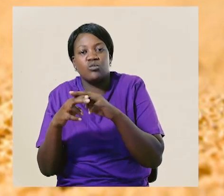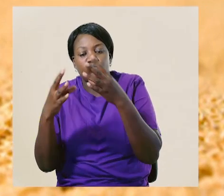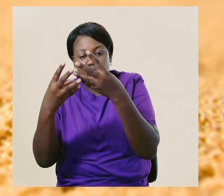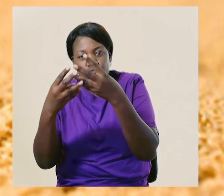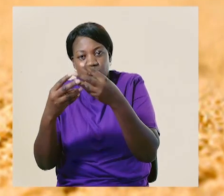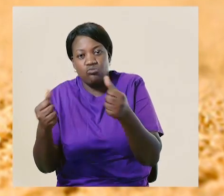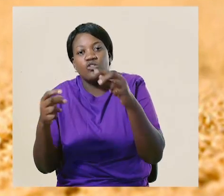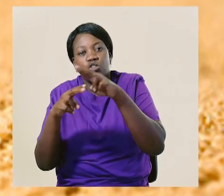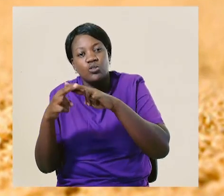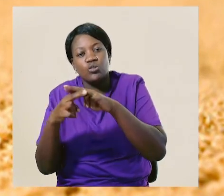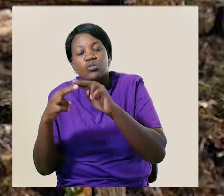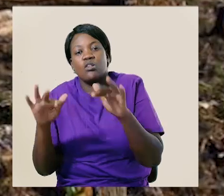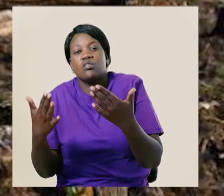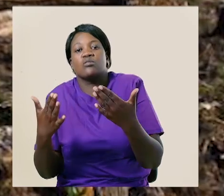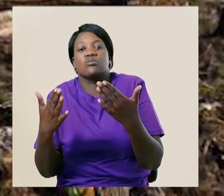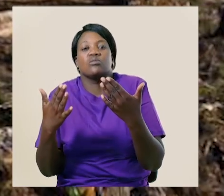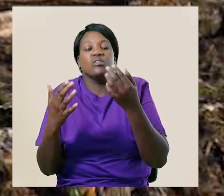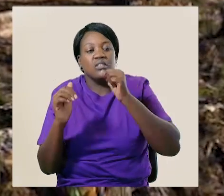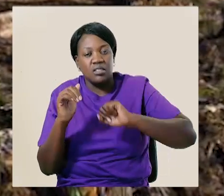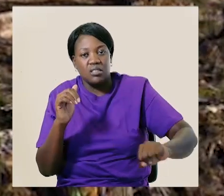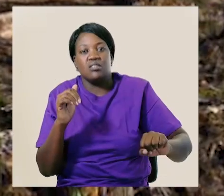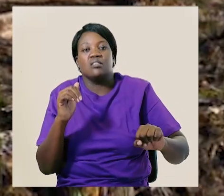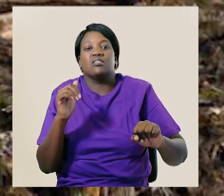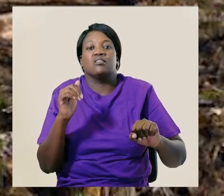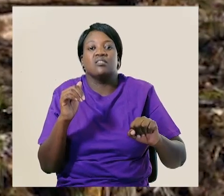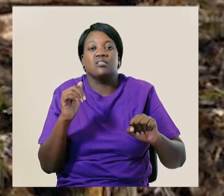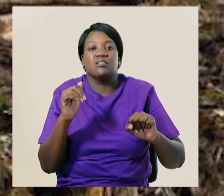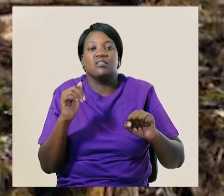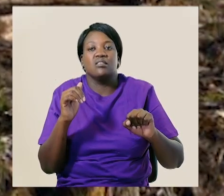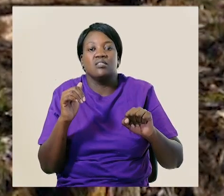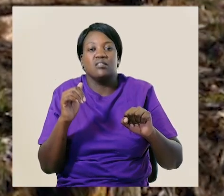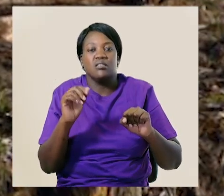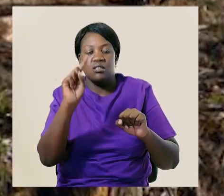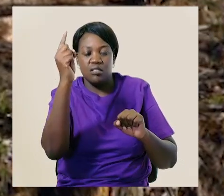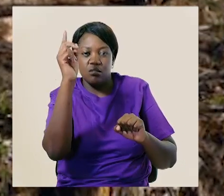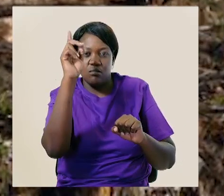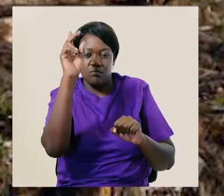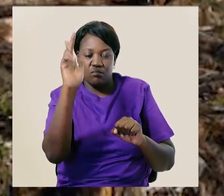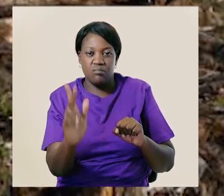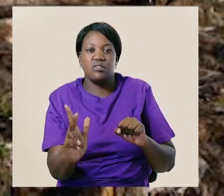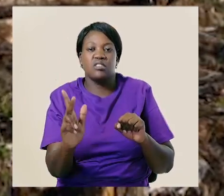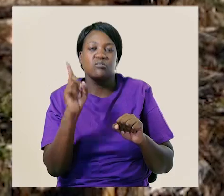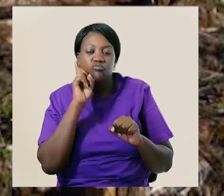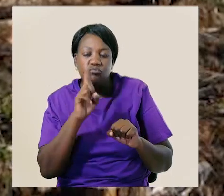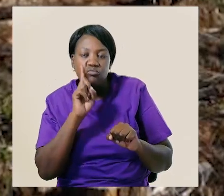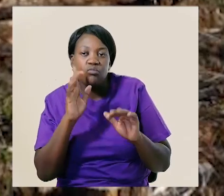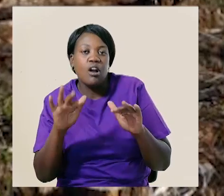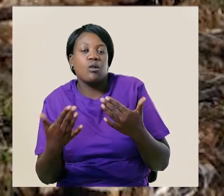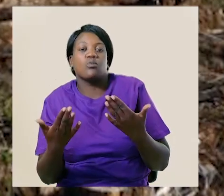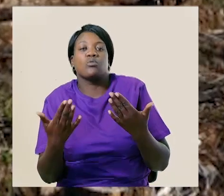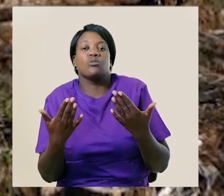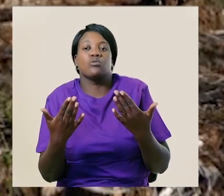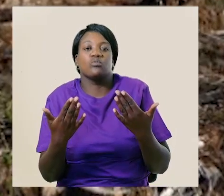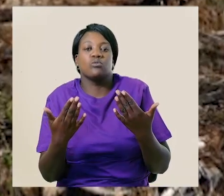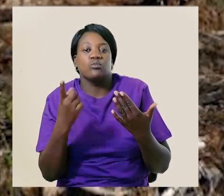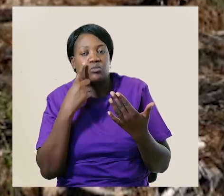conserved. Land as a factor of production is affected by the type of ownership and control of the land. Let